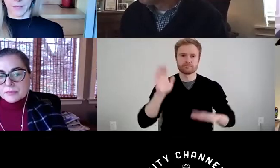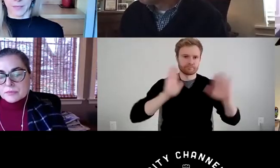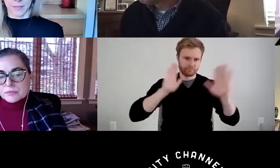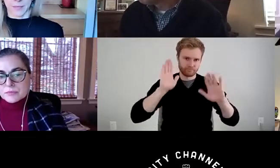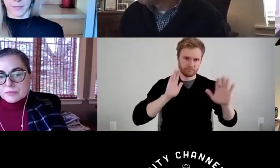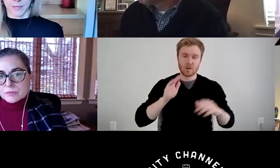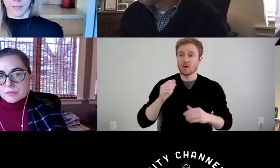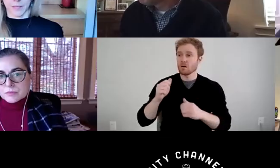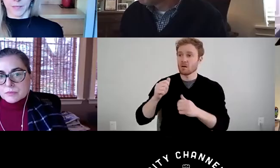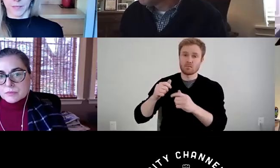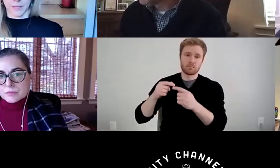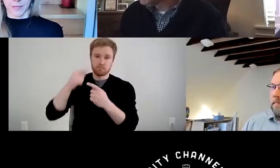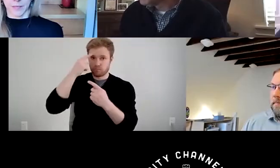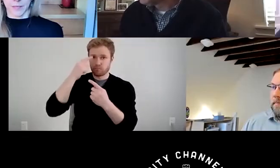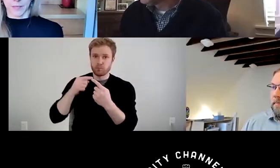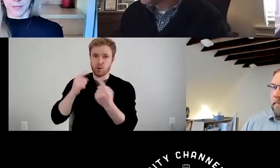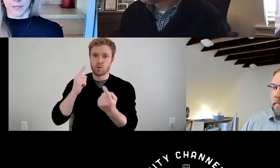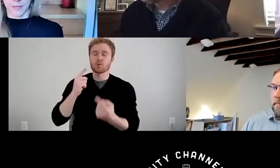Seeing none,